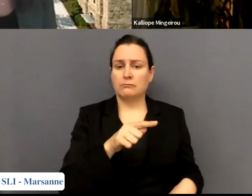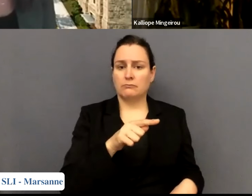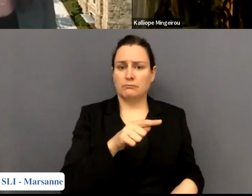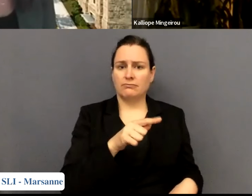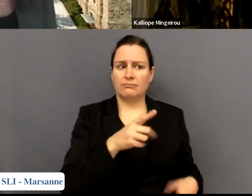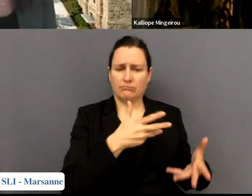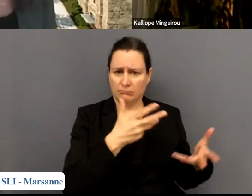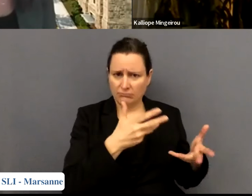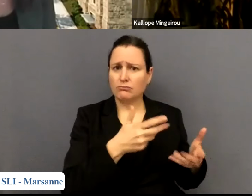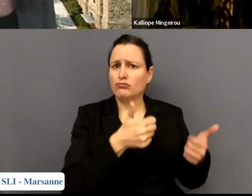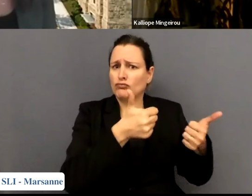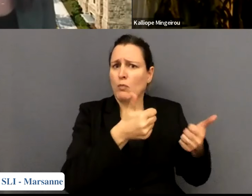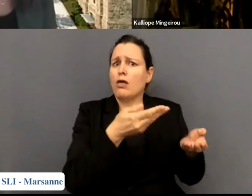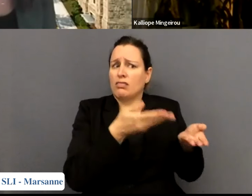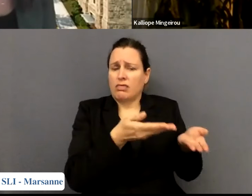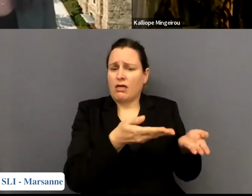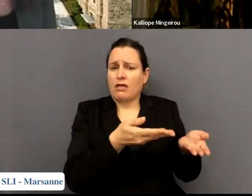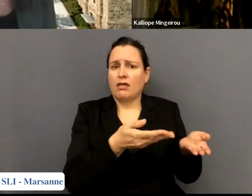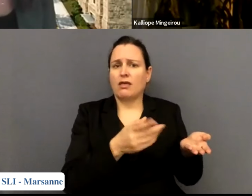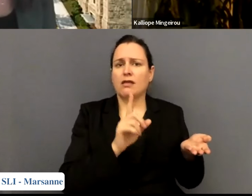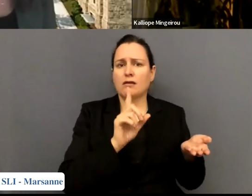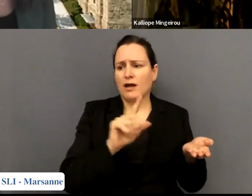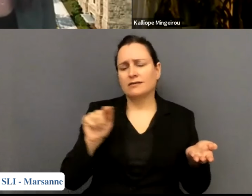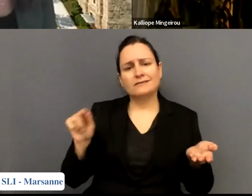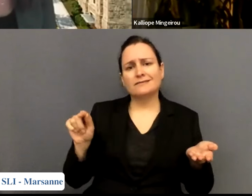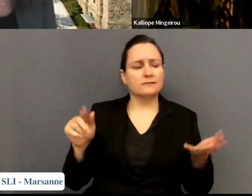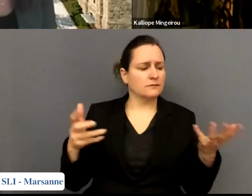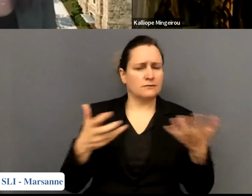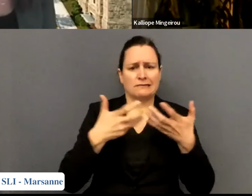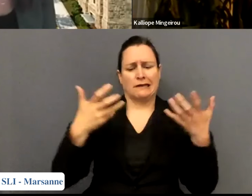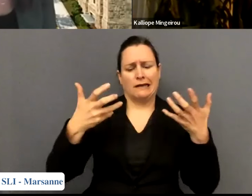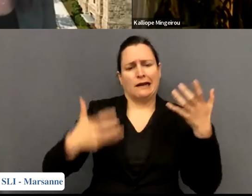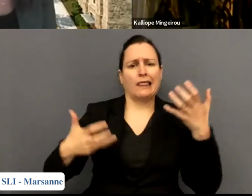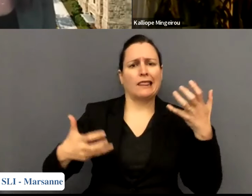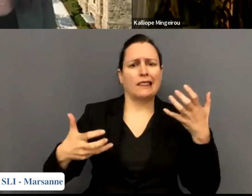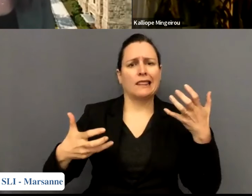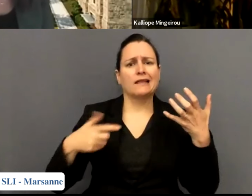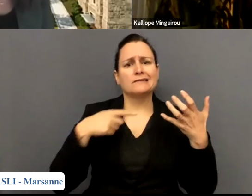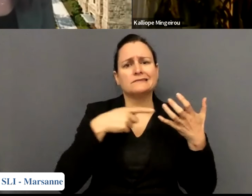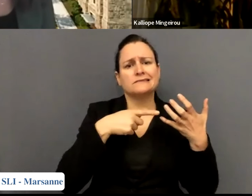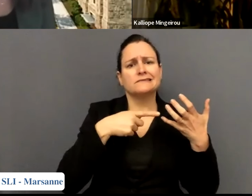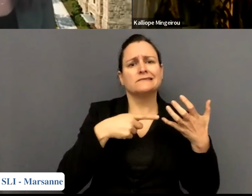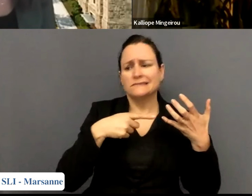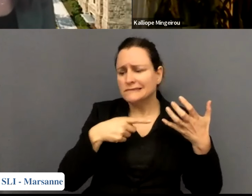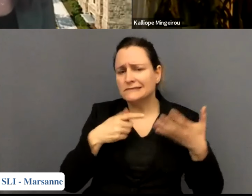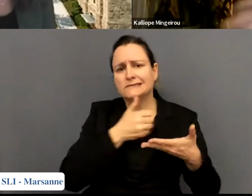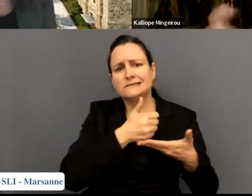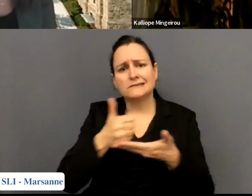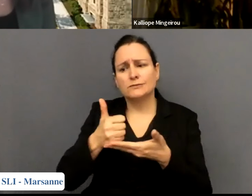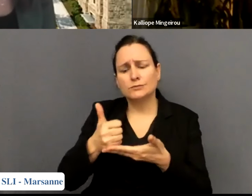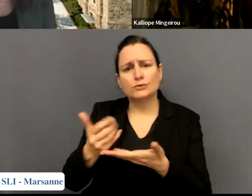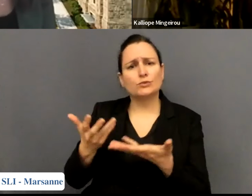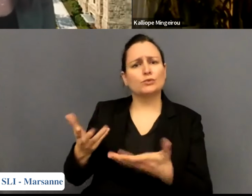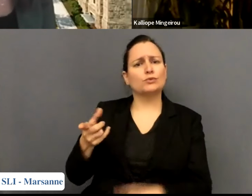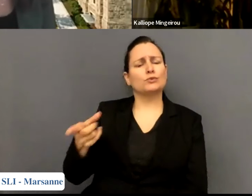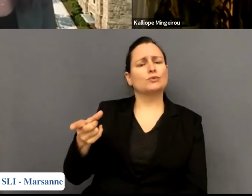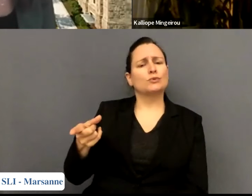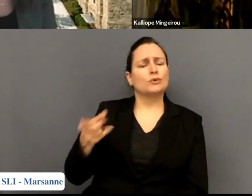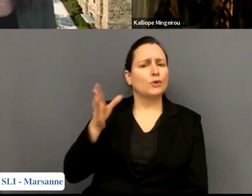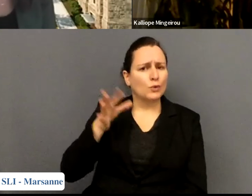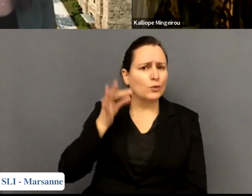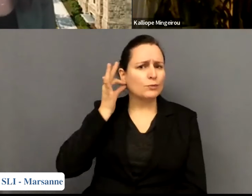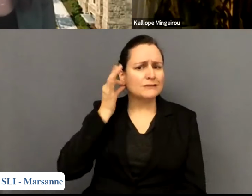they are very underexplored on how they can have an impact on addressing violence against women and girls. And these two fields,